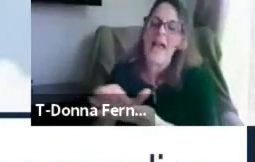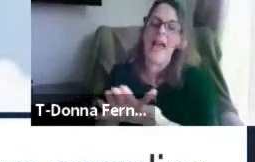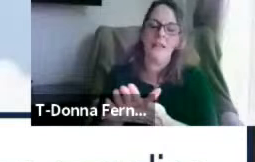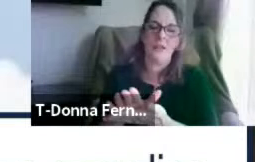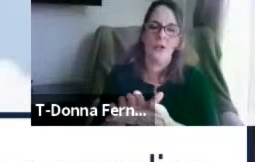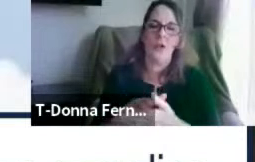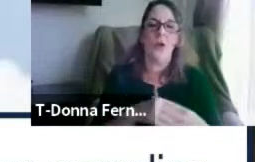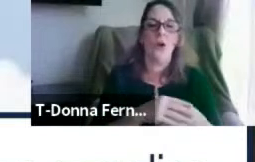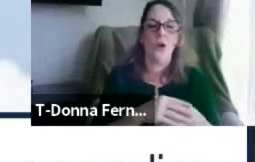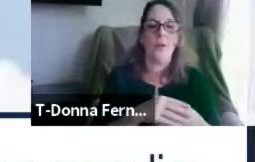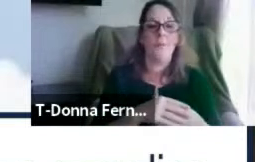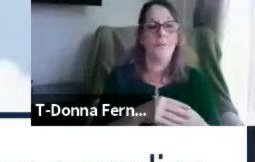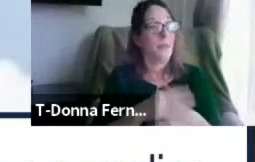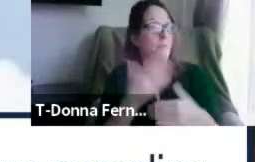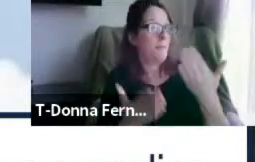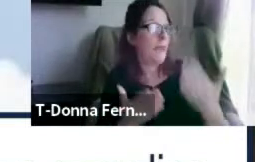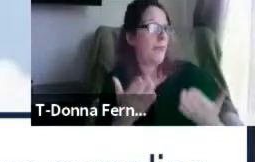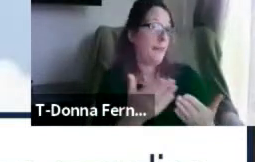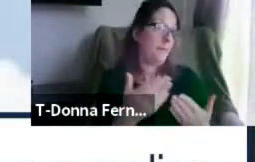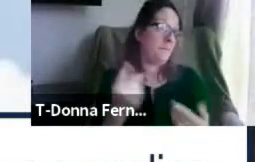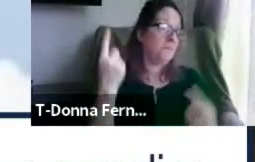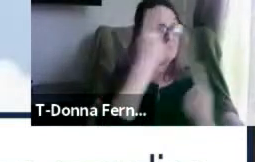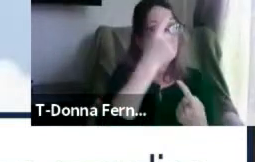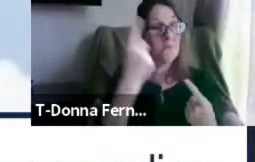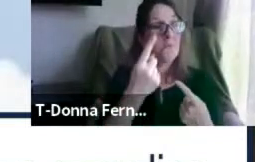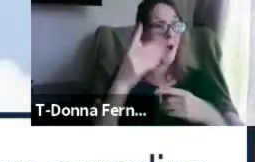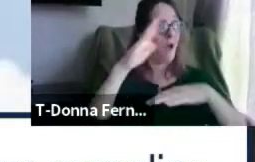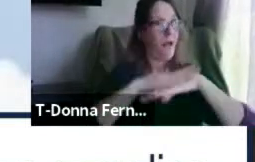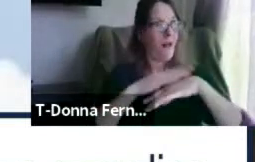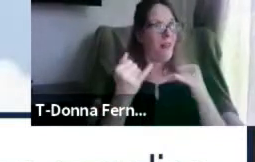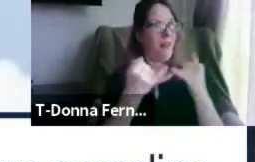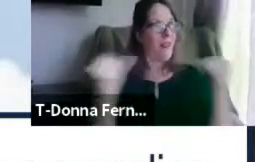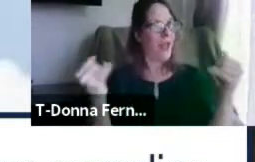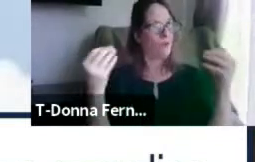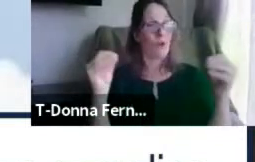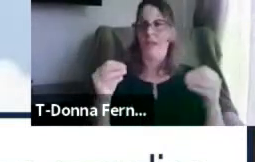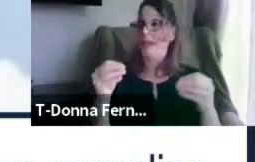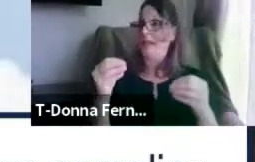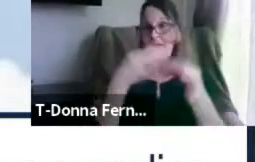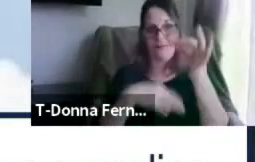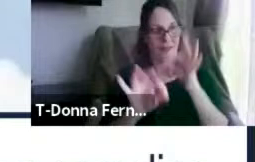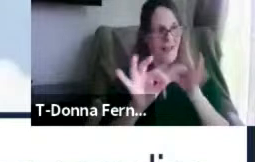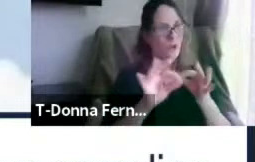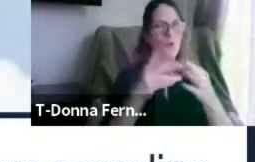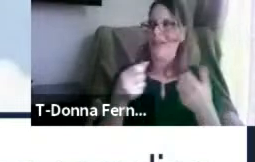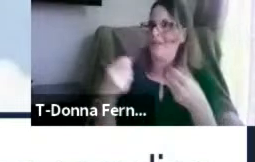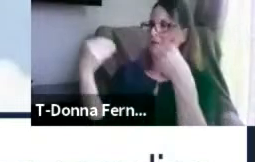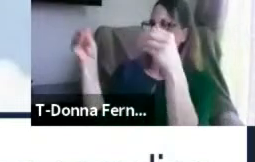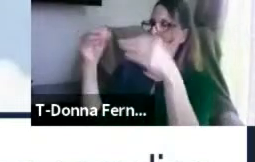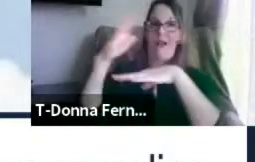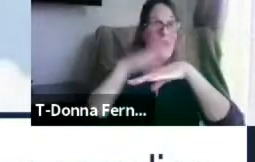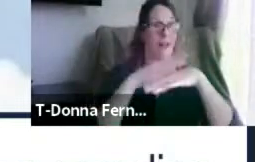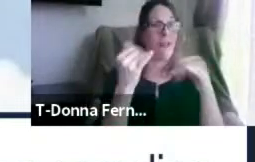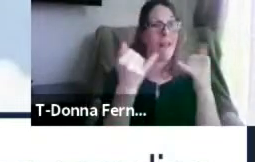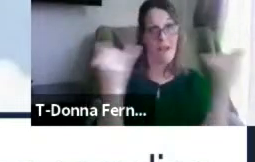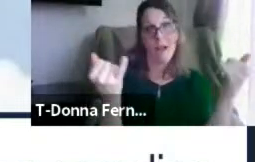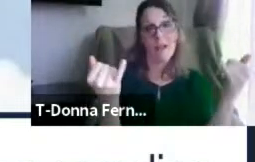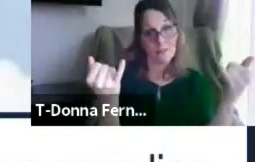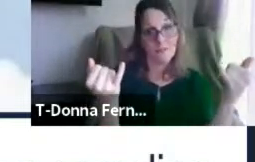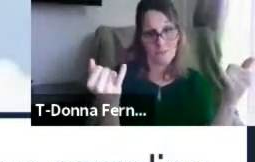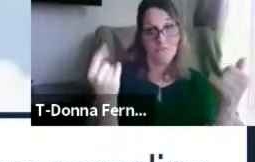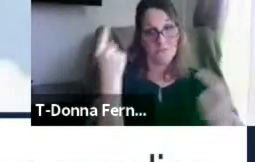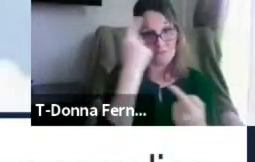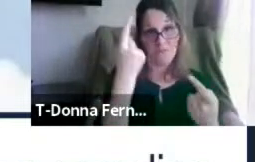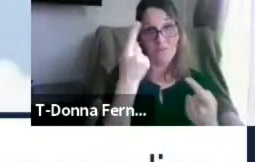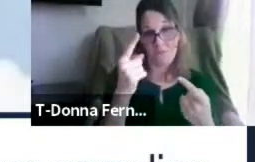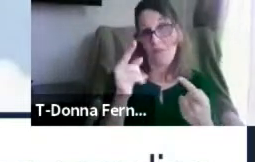Consider converting to online retail. So where you have stuff in stores, now you can also sell it online. And